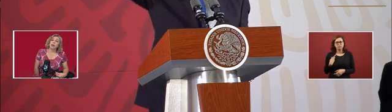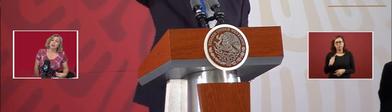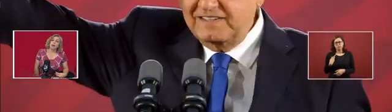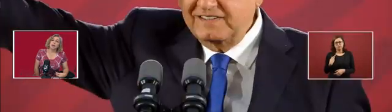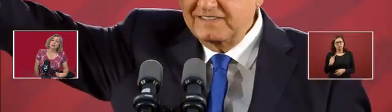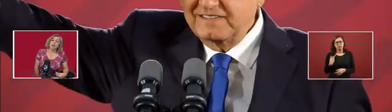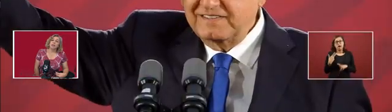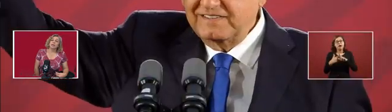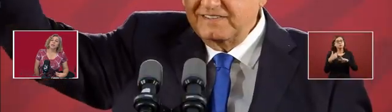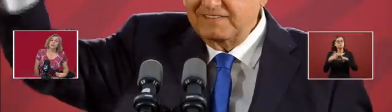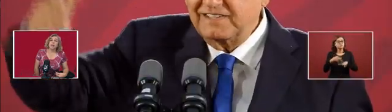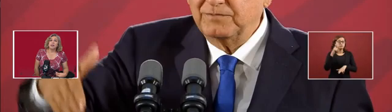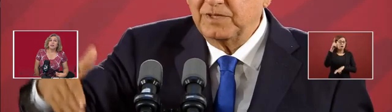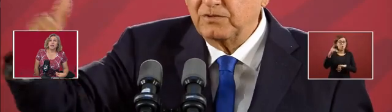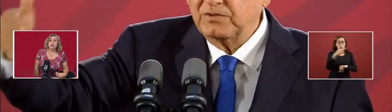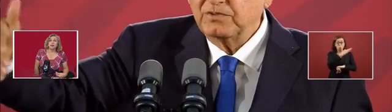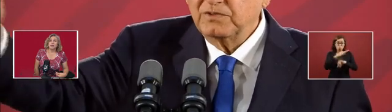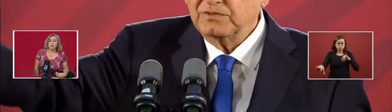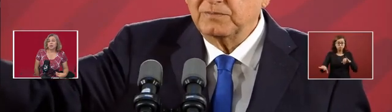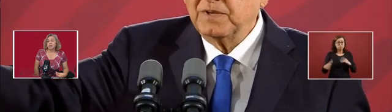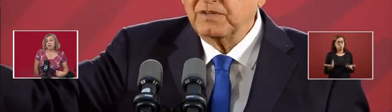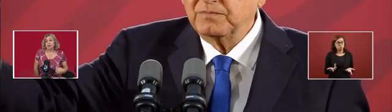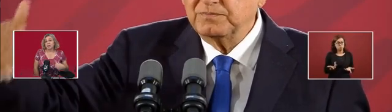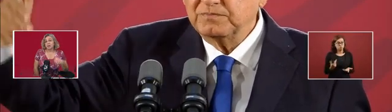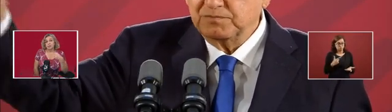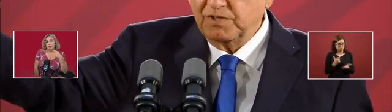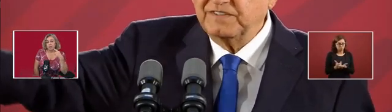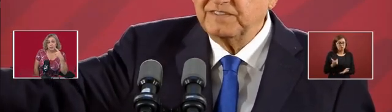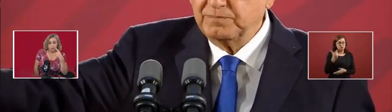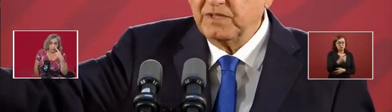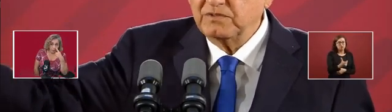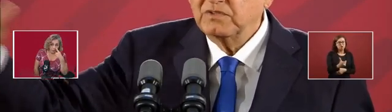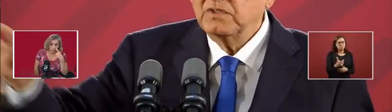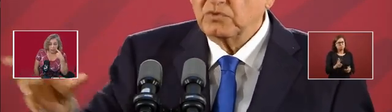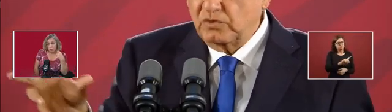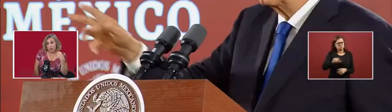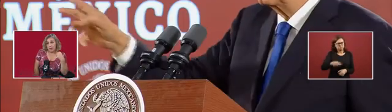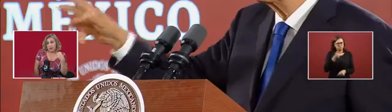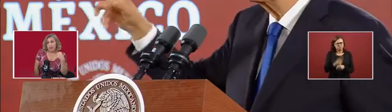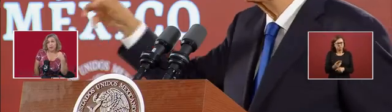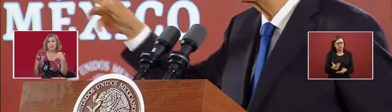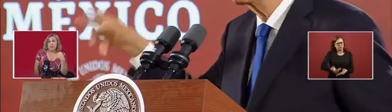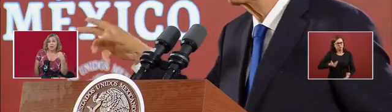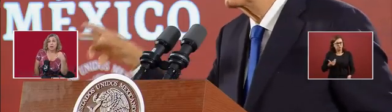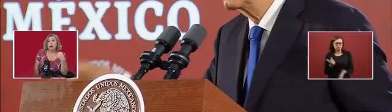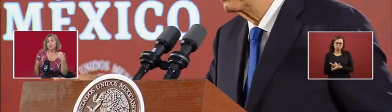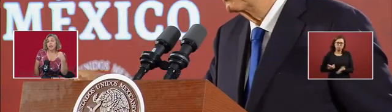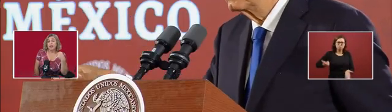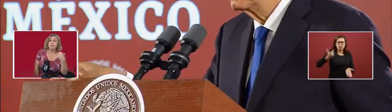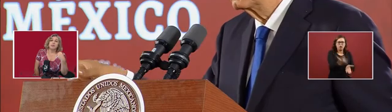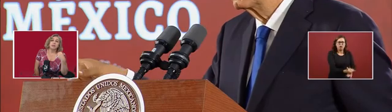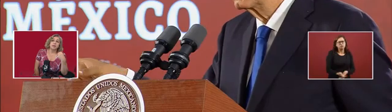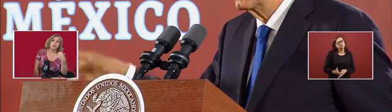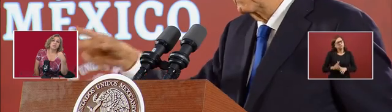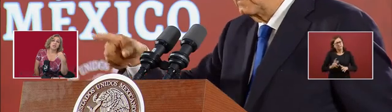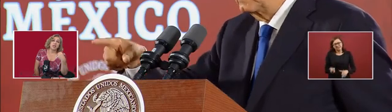They're false servants. They're people that they're taking advantage. entonces decirle a la gente, So let the people